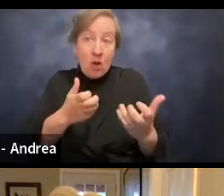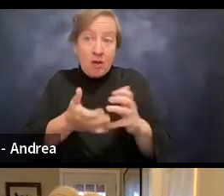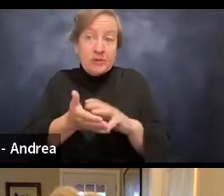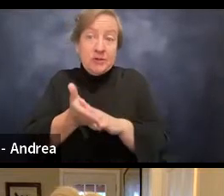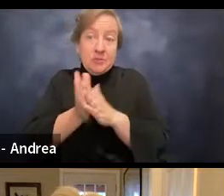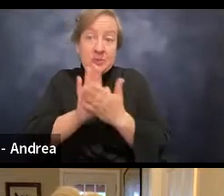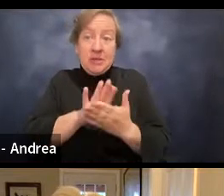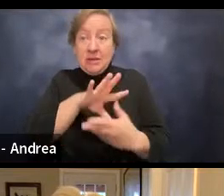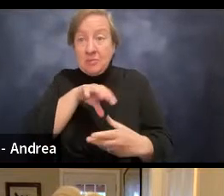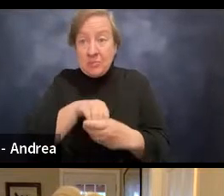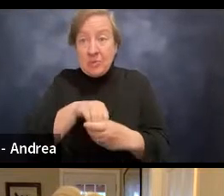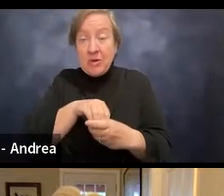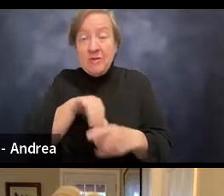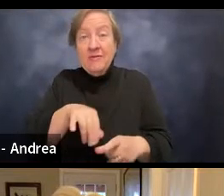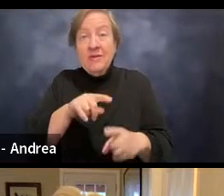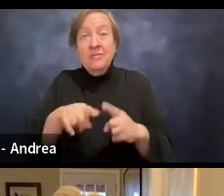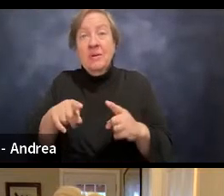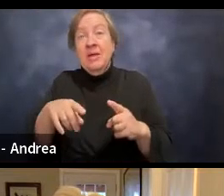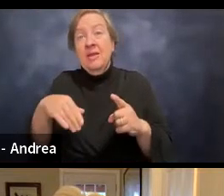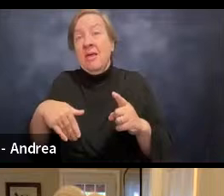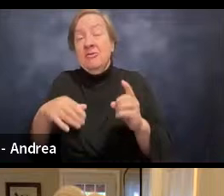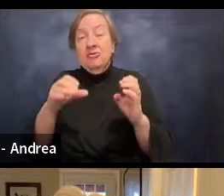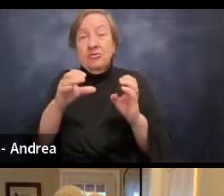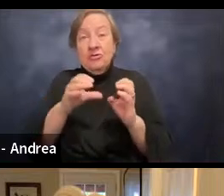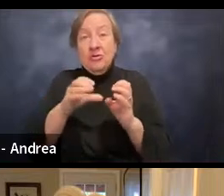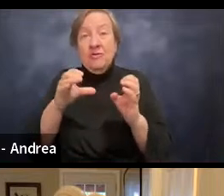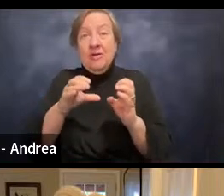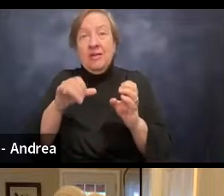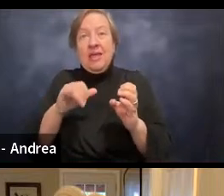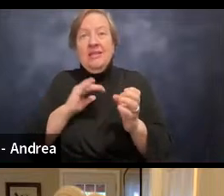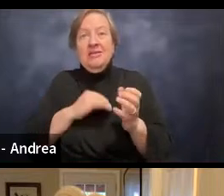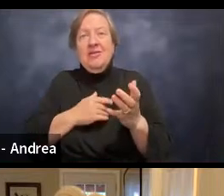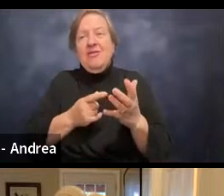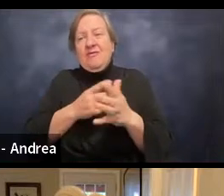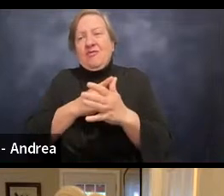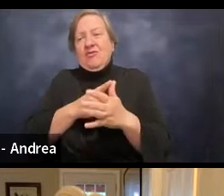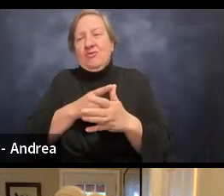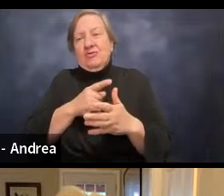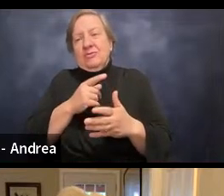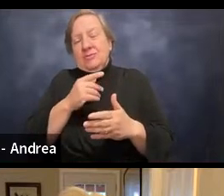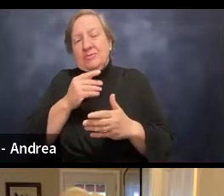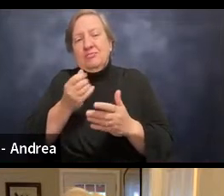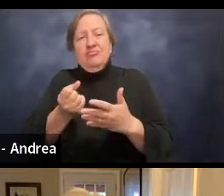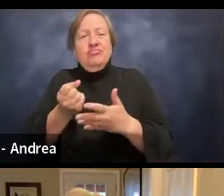a part of this but are just not certified, that's our first priority.